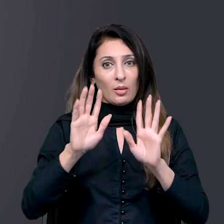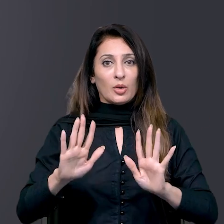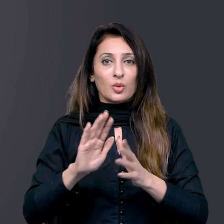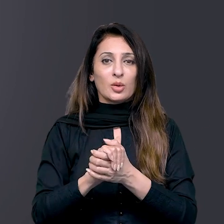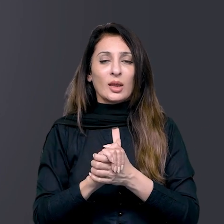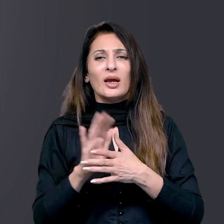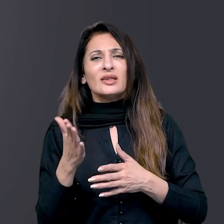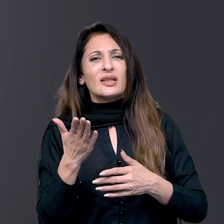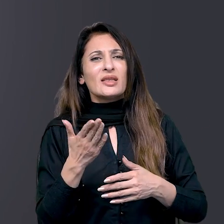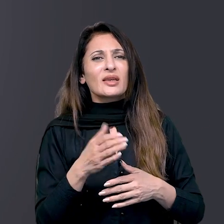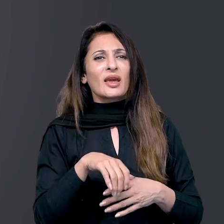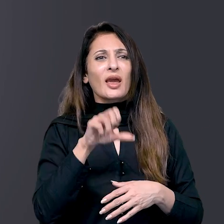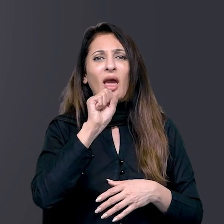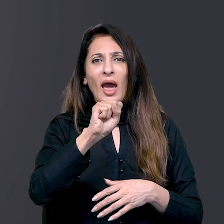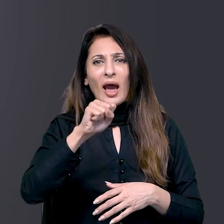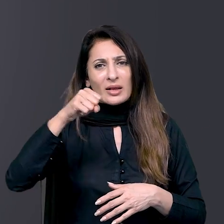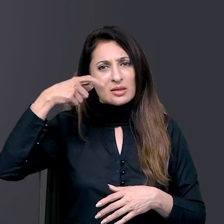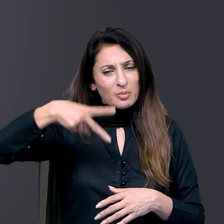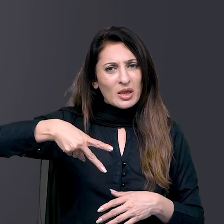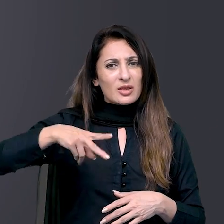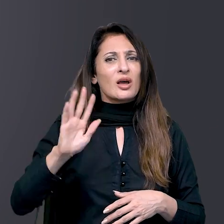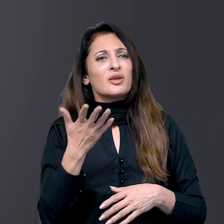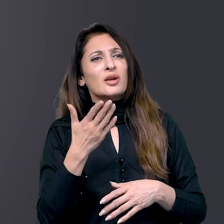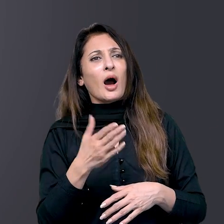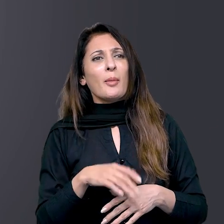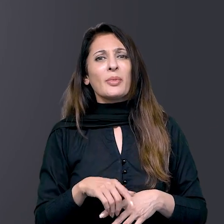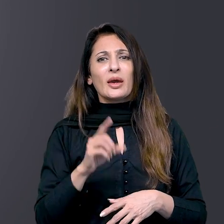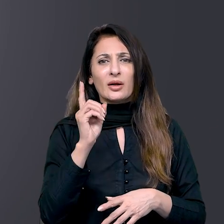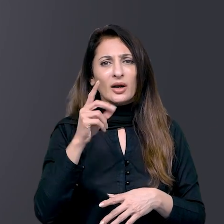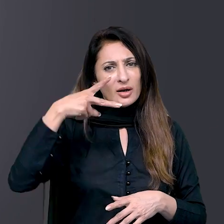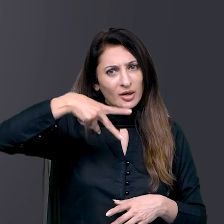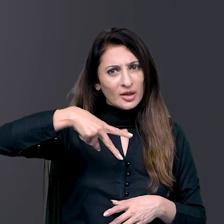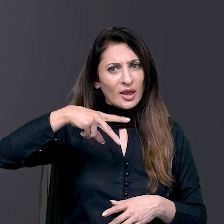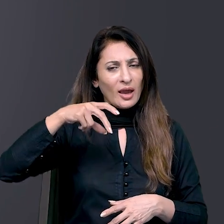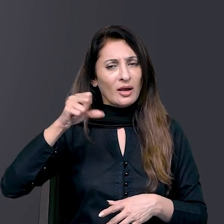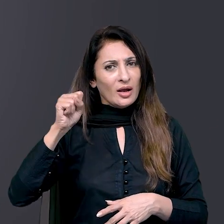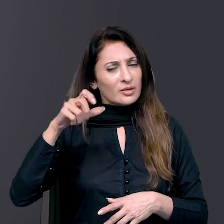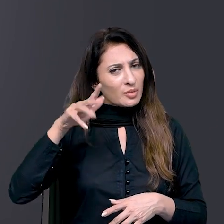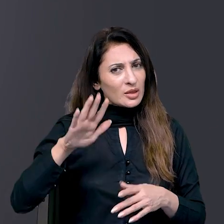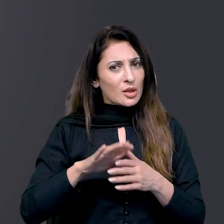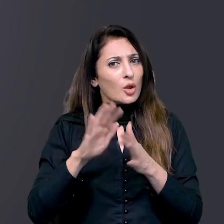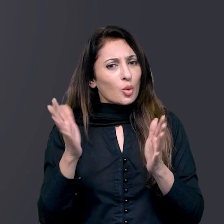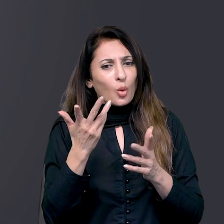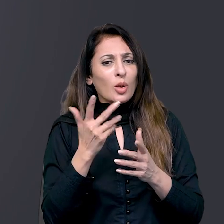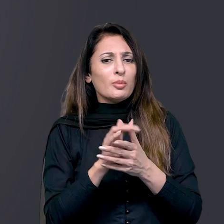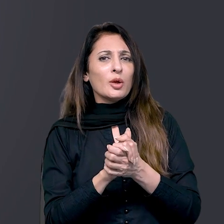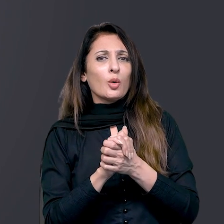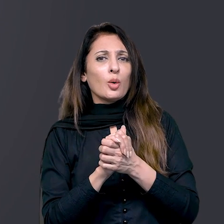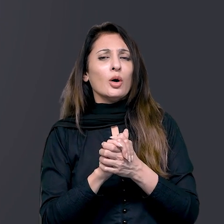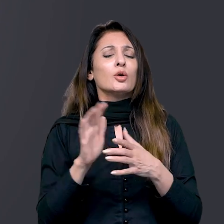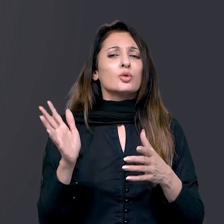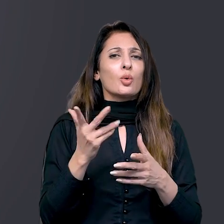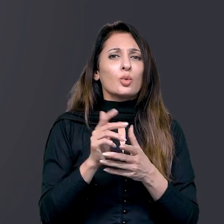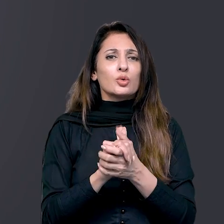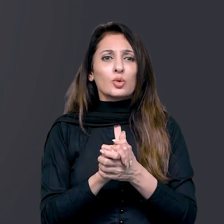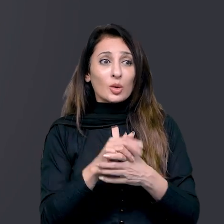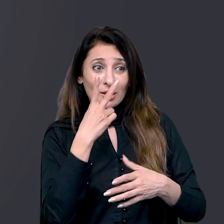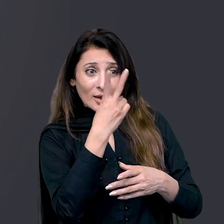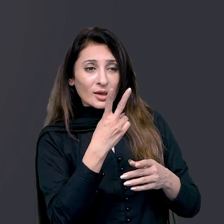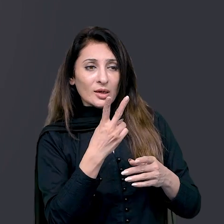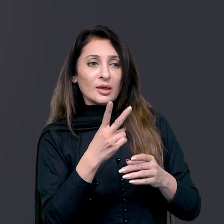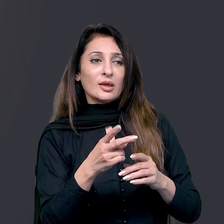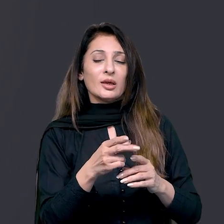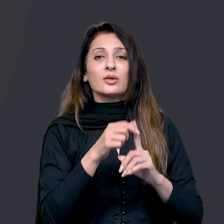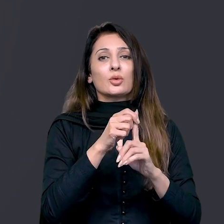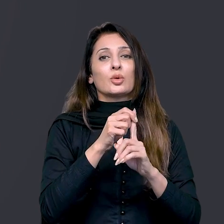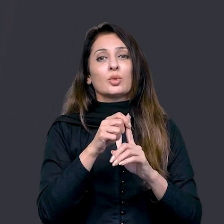an application requesting the registration of a case with your narrative of events to the superintendent of